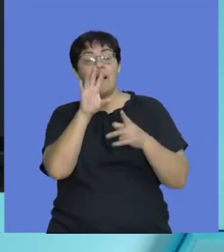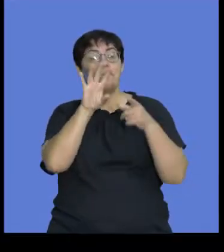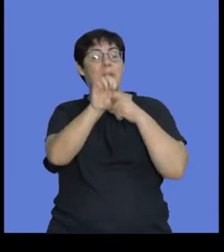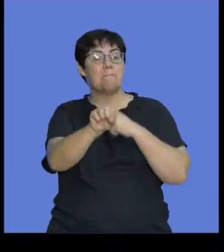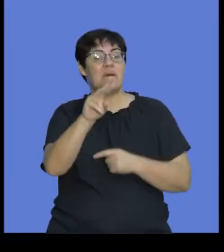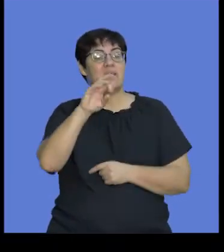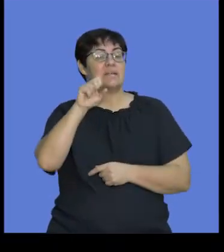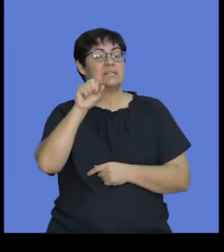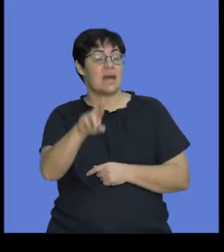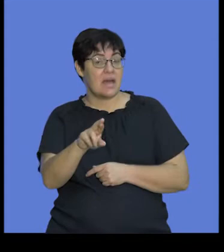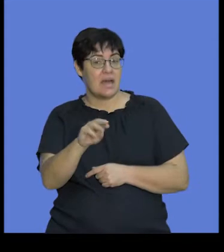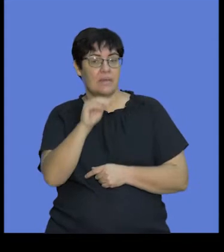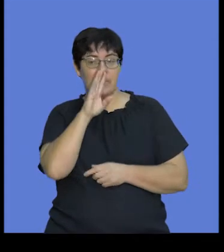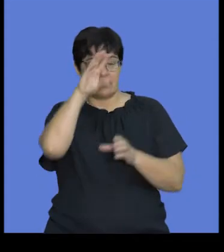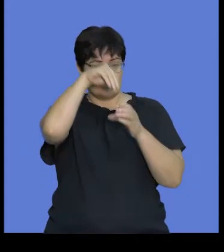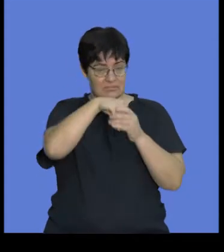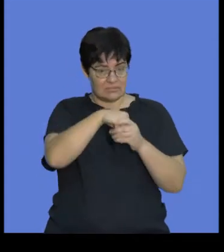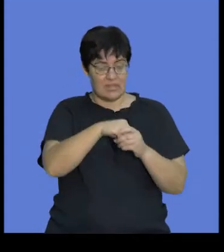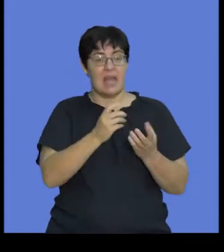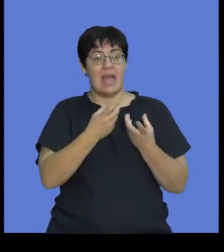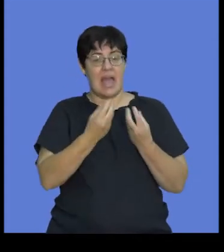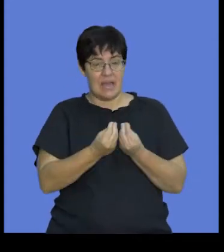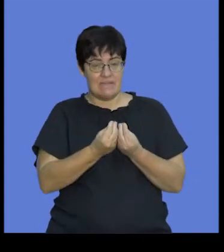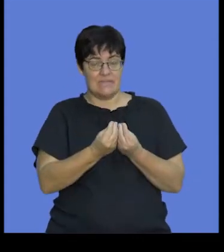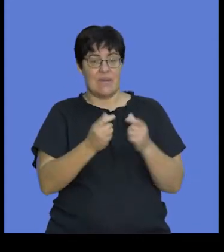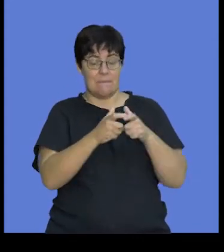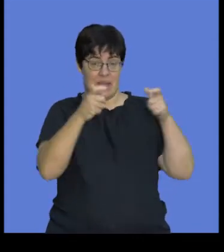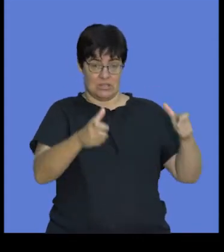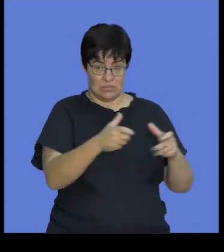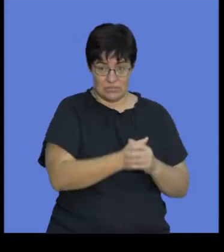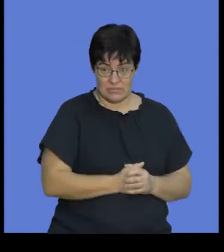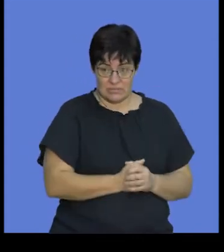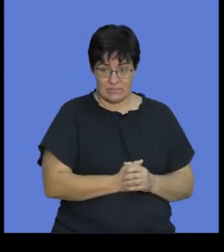vector, it means that it has magnitude.